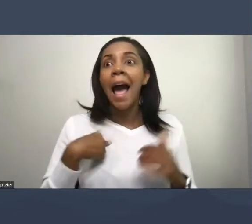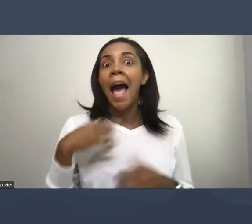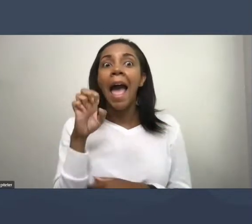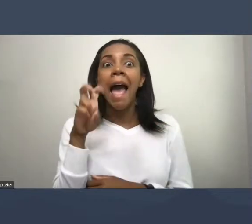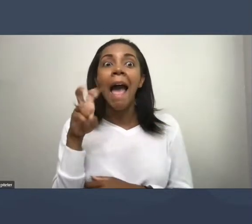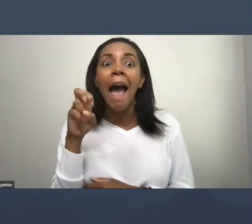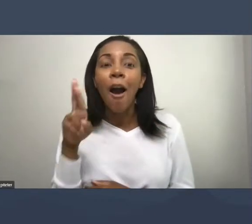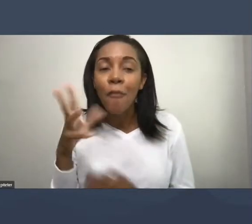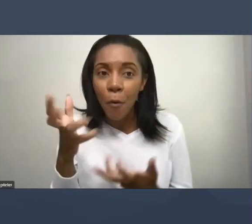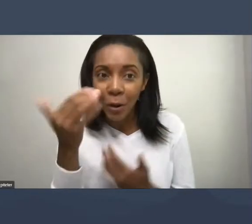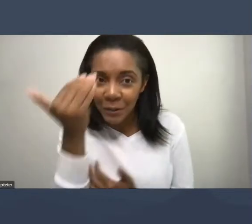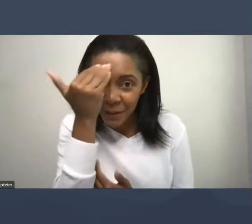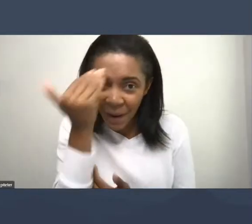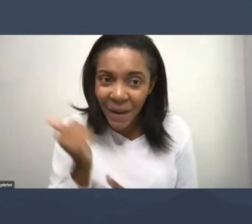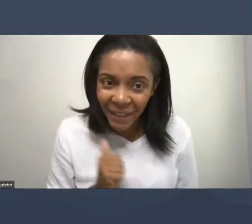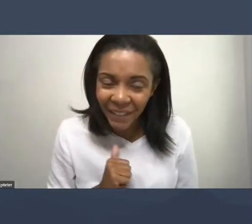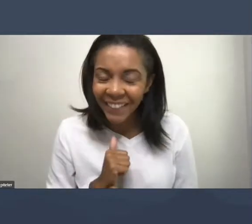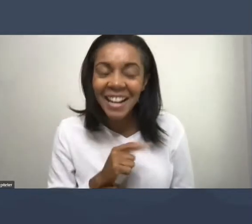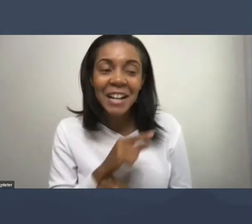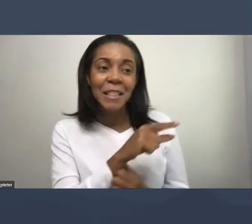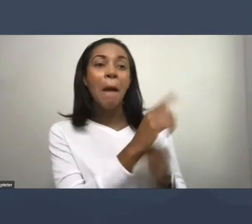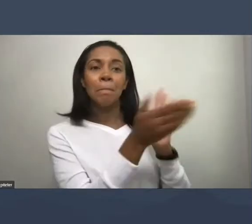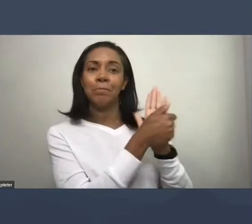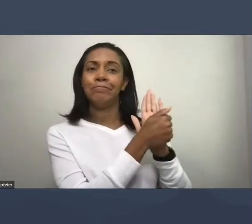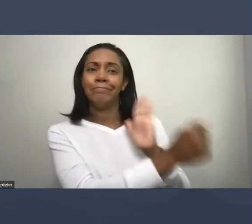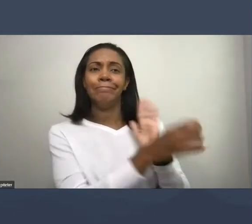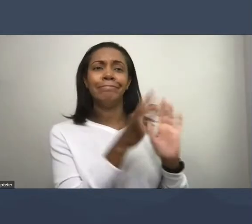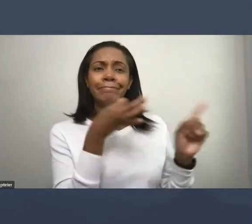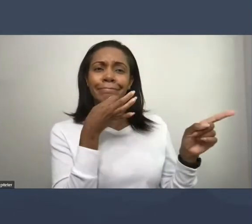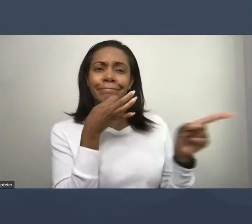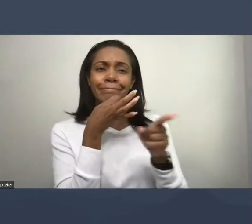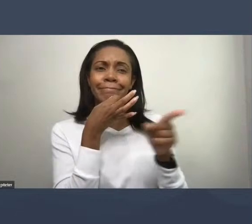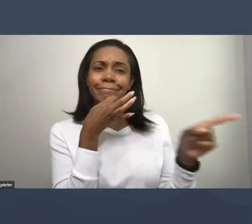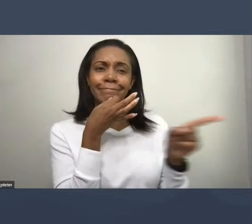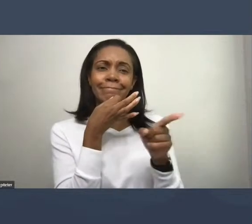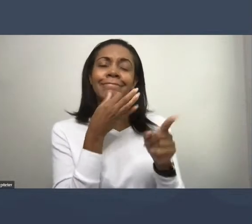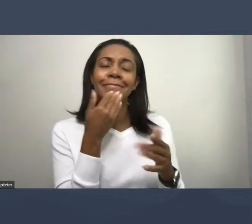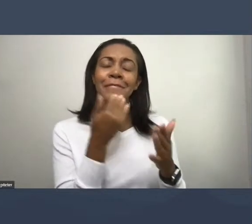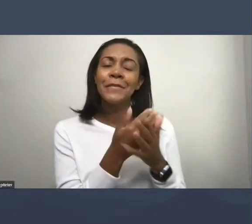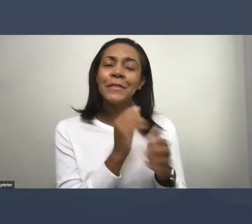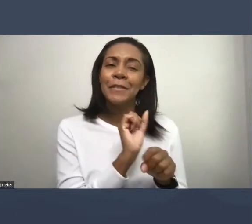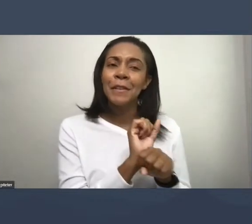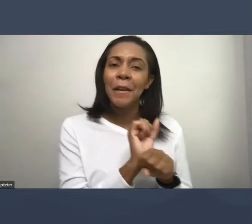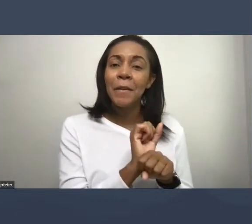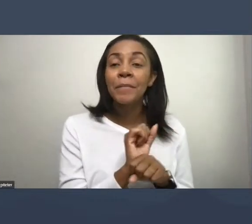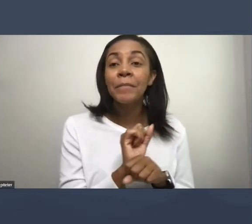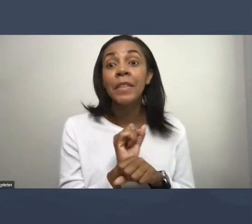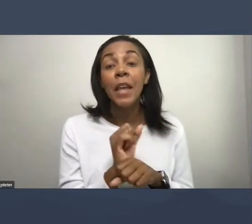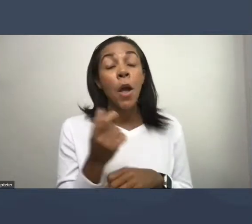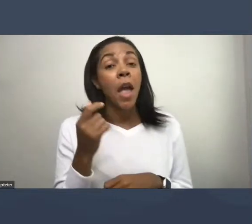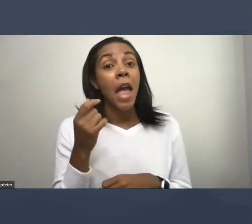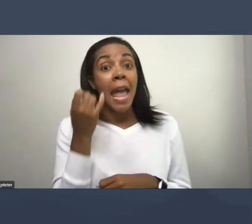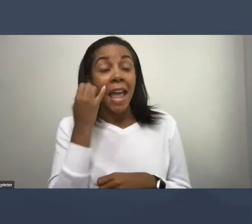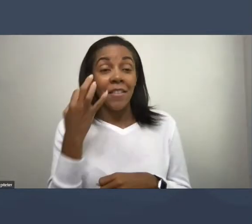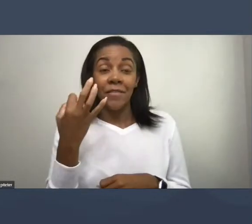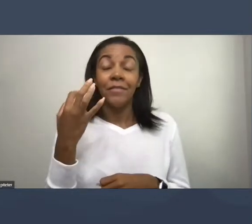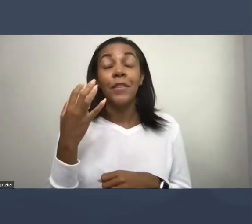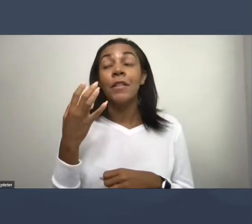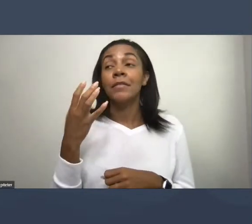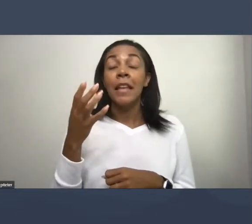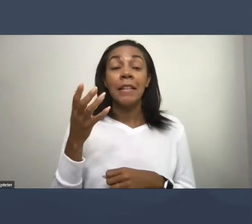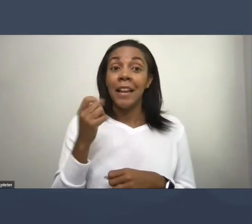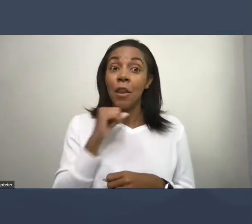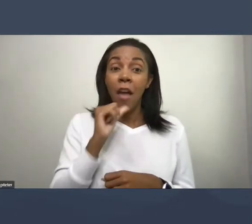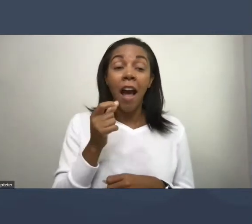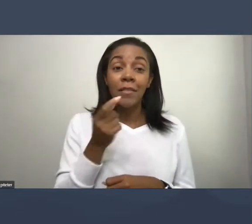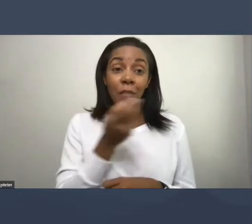the they gurus. Right, I will talking say. about water. Yeah, they do a great job. We might still be having a boil water advisory if it wasn't for these two. I'm just